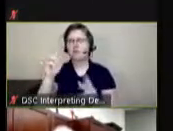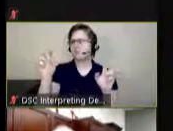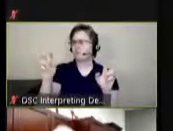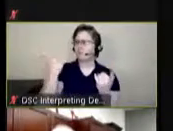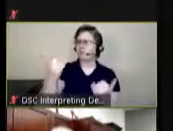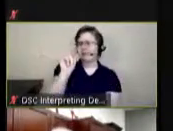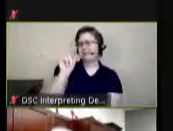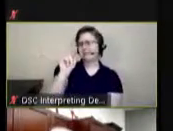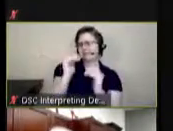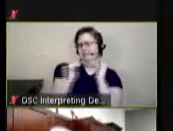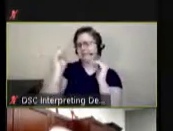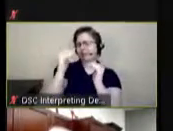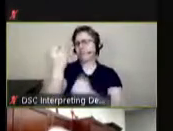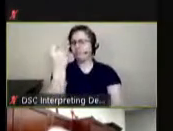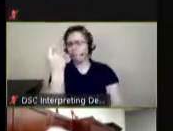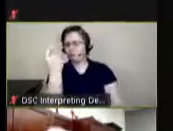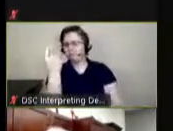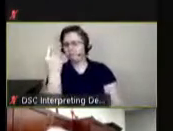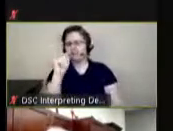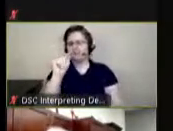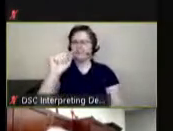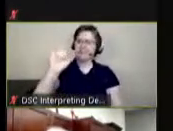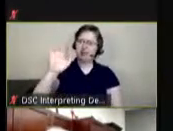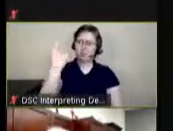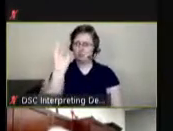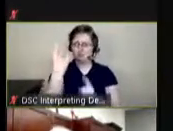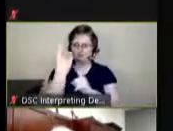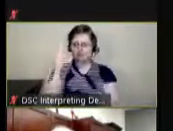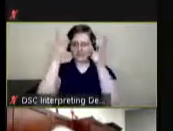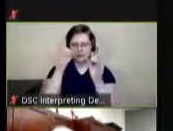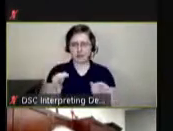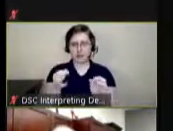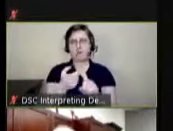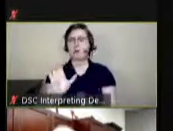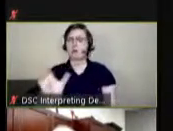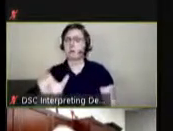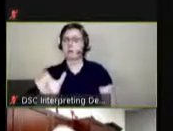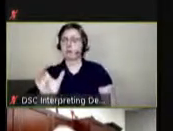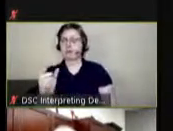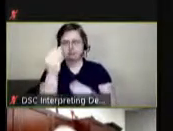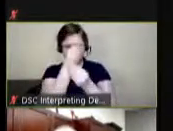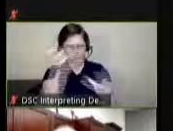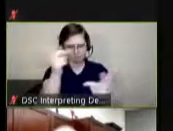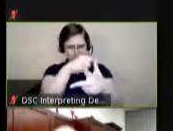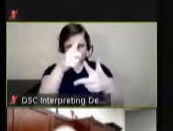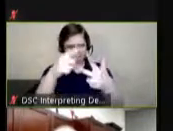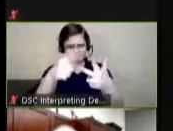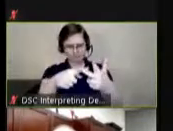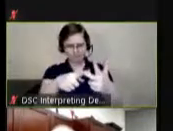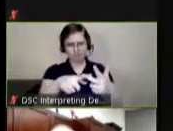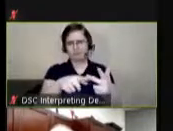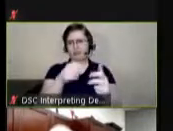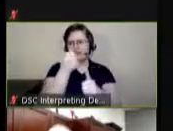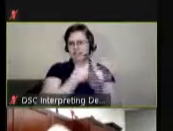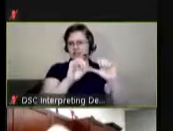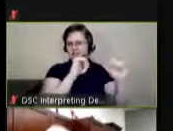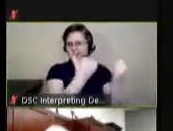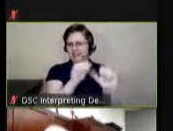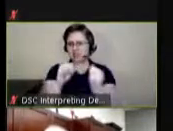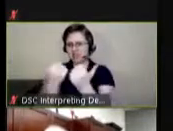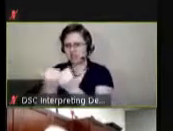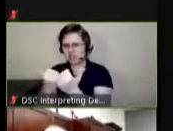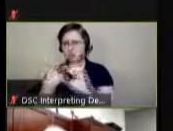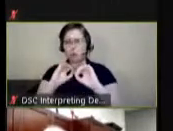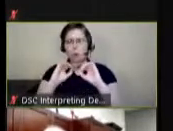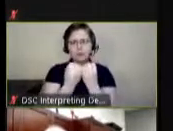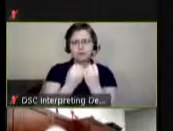right now, have been dictated by Columbus to each of us and to each of our respective agencies and